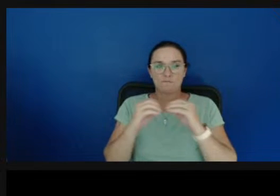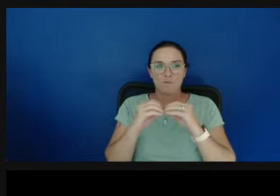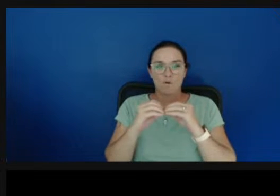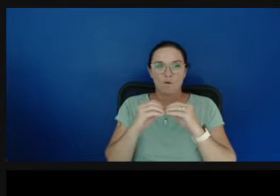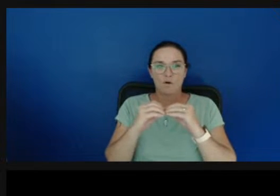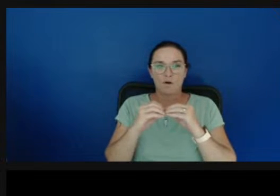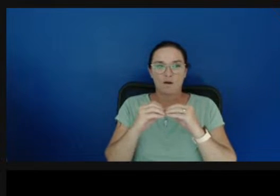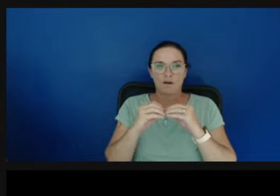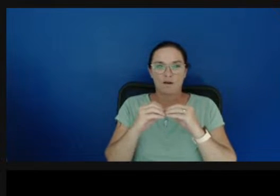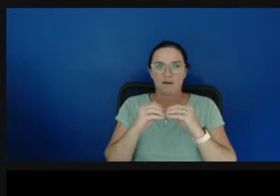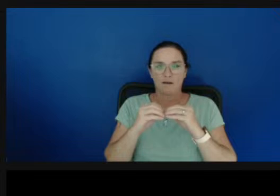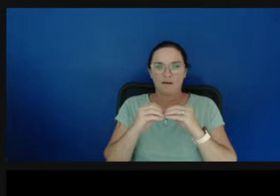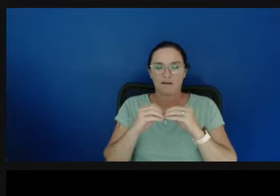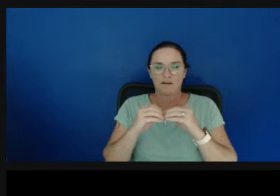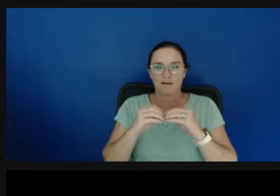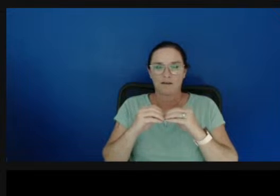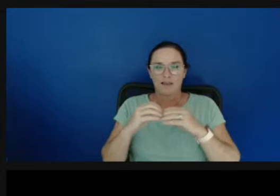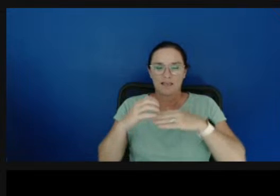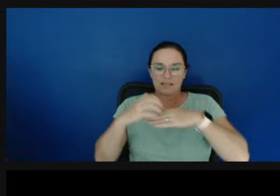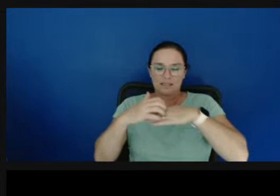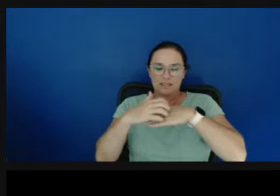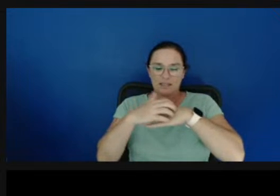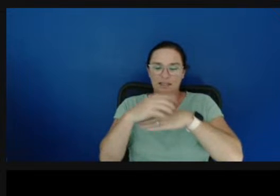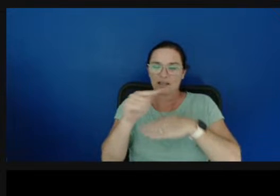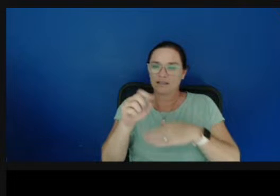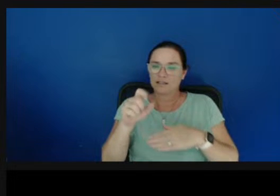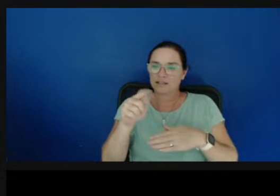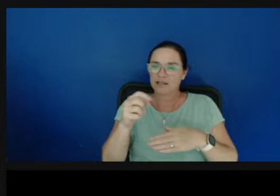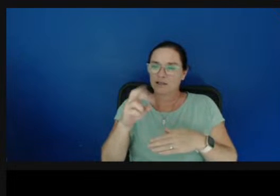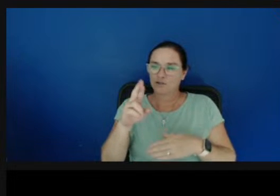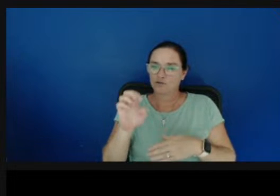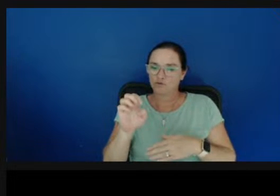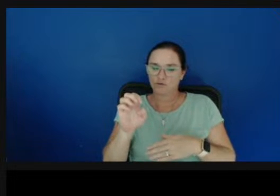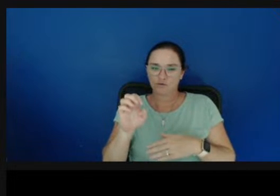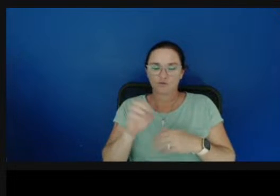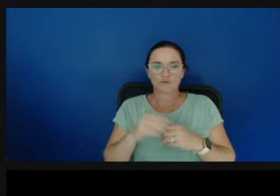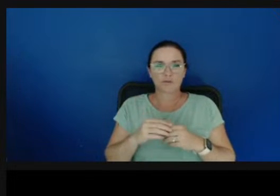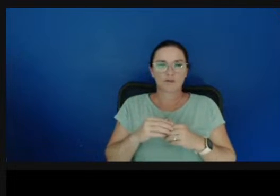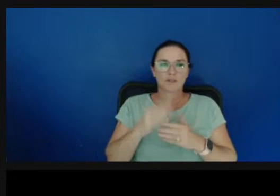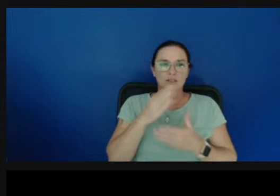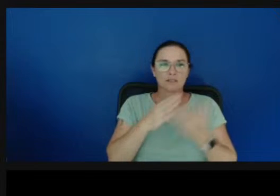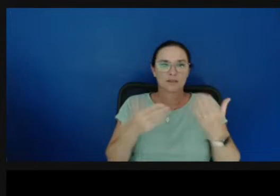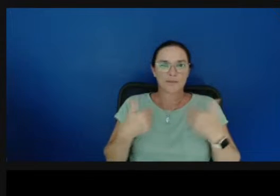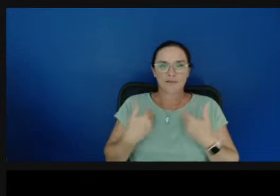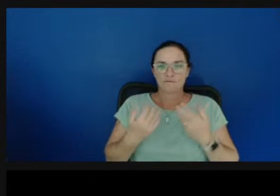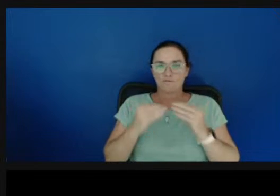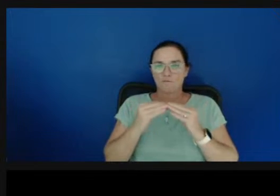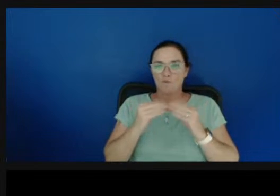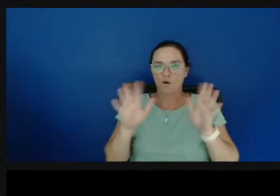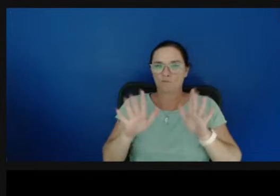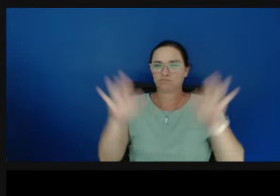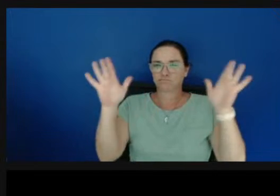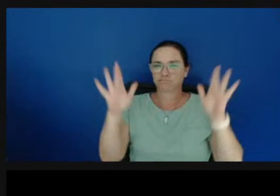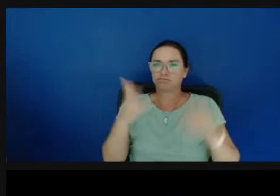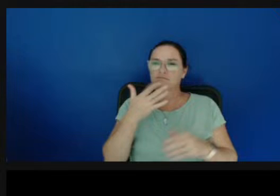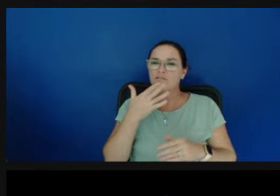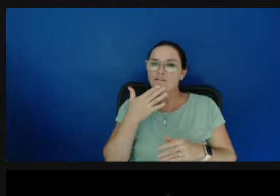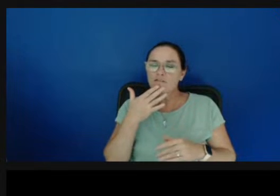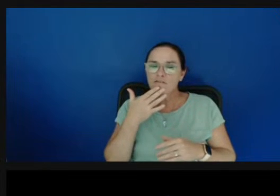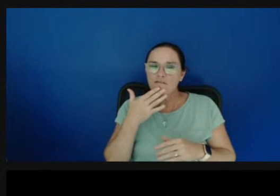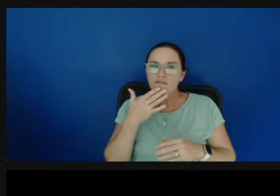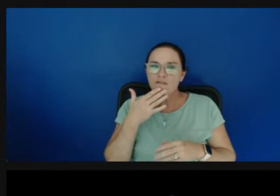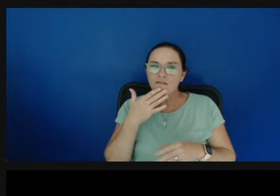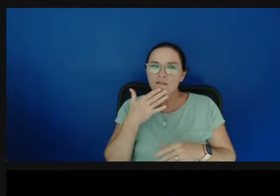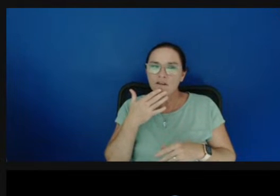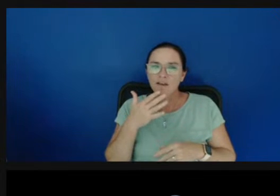texture to them. Some of them have a little bit more just color, vibrant color, and where color